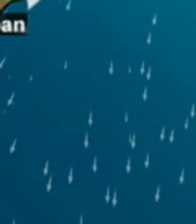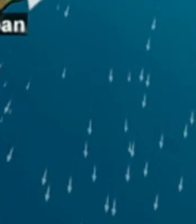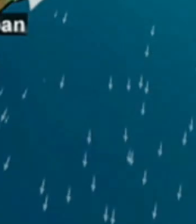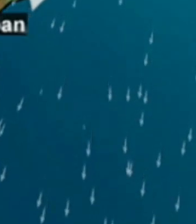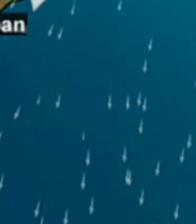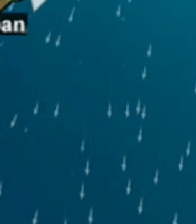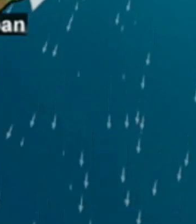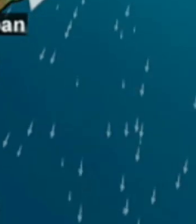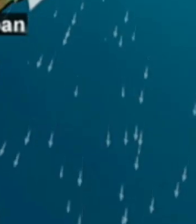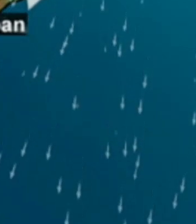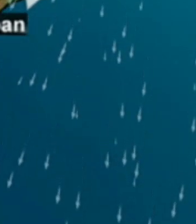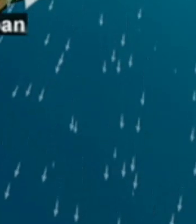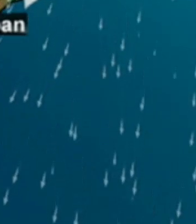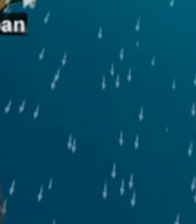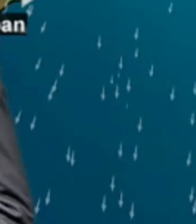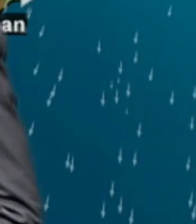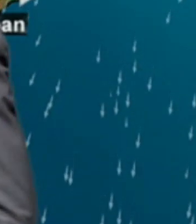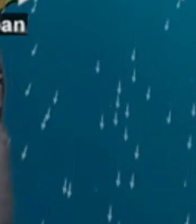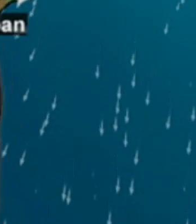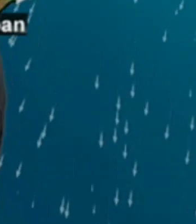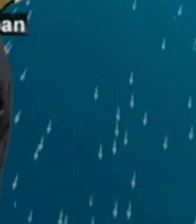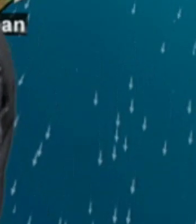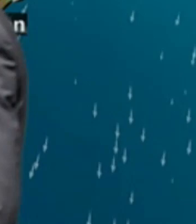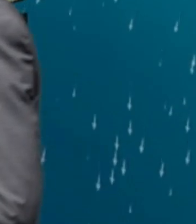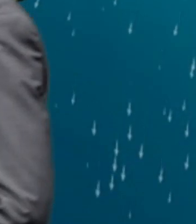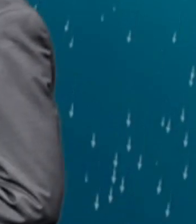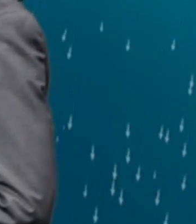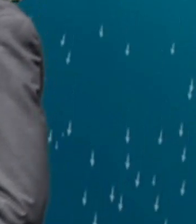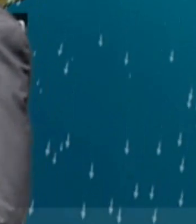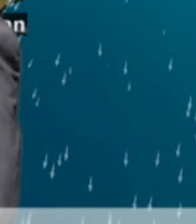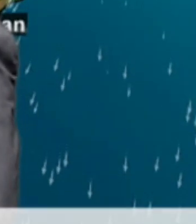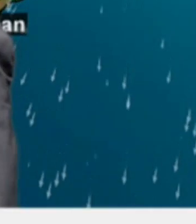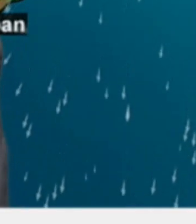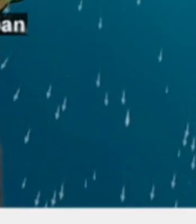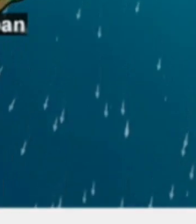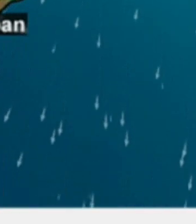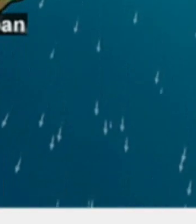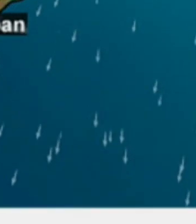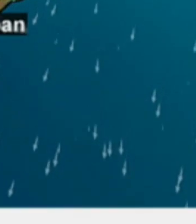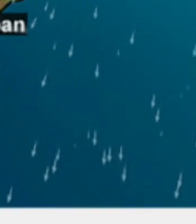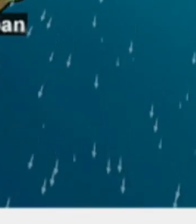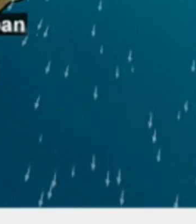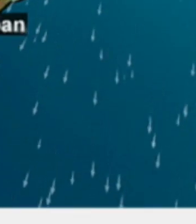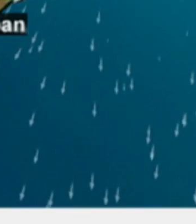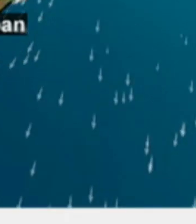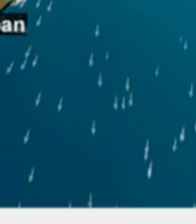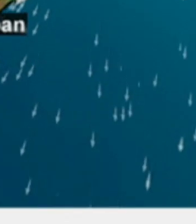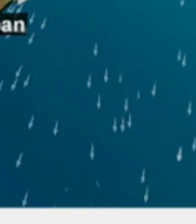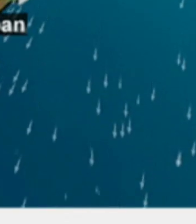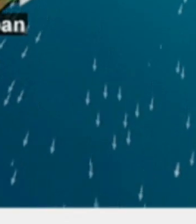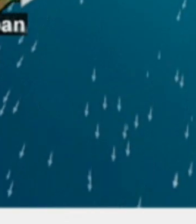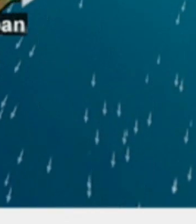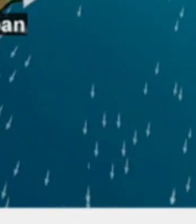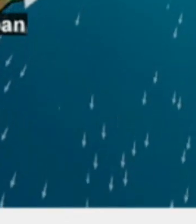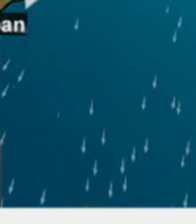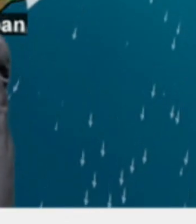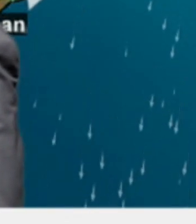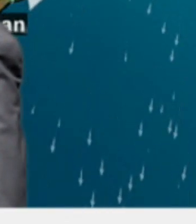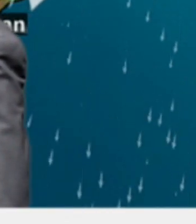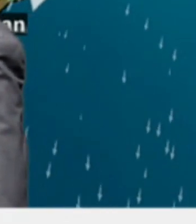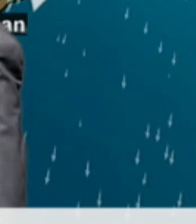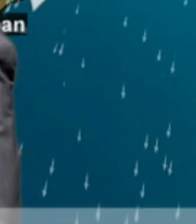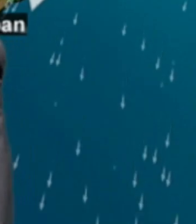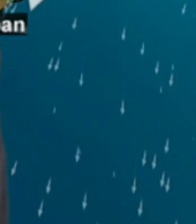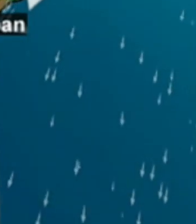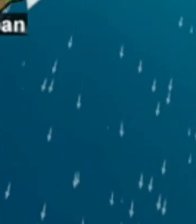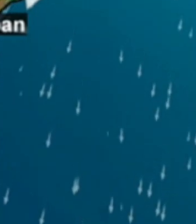Go le bo re tlo thabela re lebelle kakanyo ya boso bo se go mjalo ho no re lebetse tlhona ga lo jare pula ka di percentage tse le kholo ka motse ka pa di percentage tse masome se